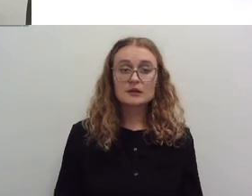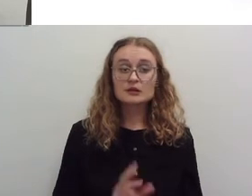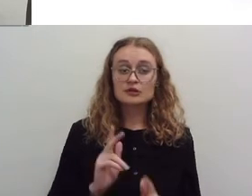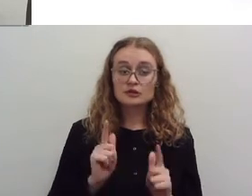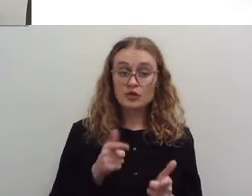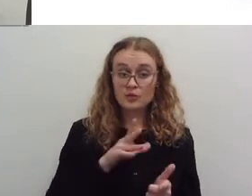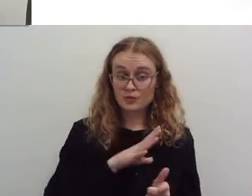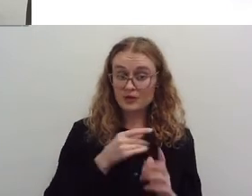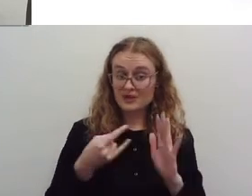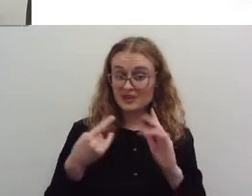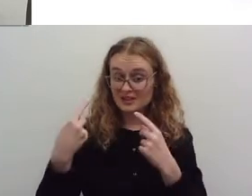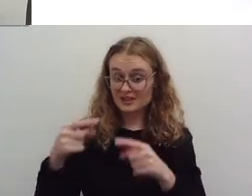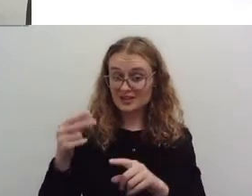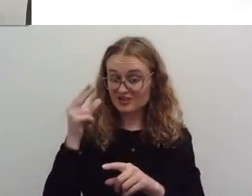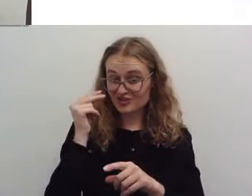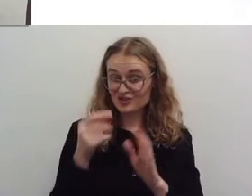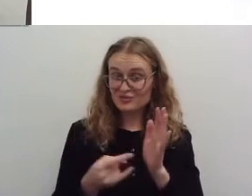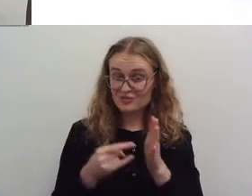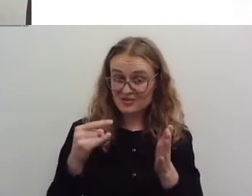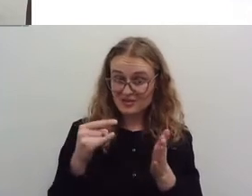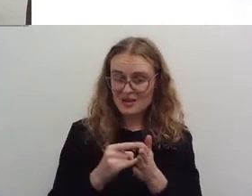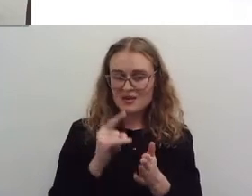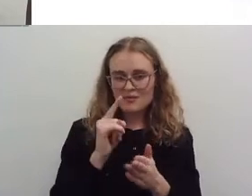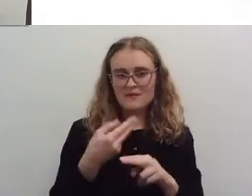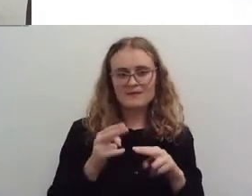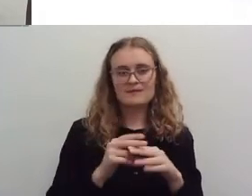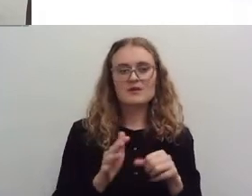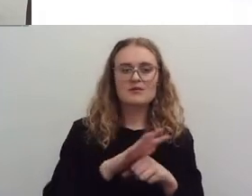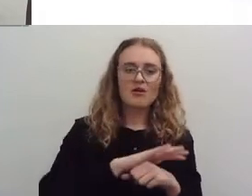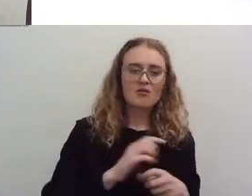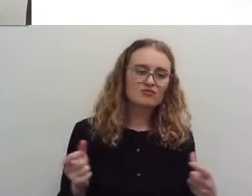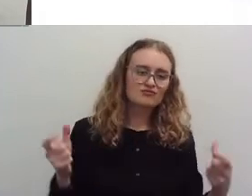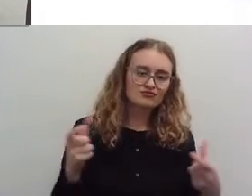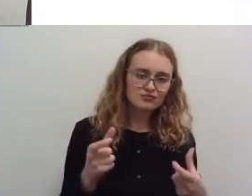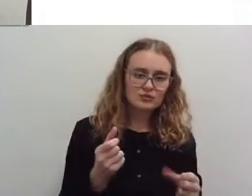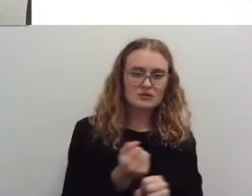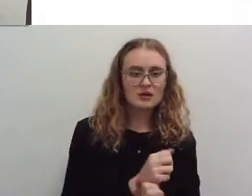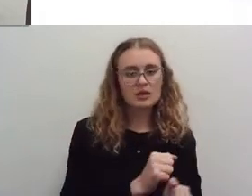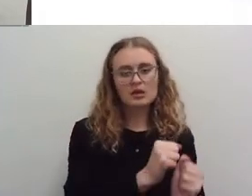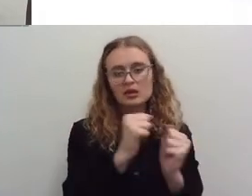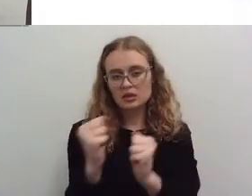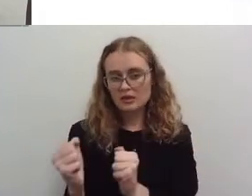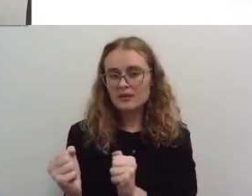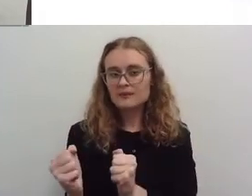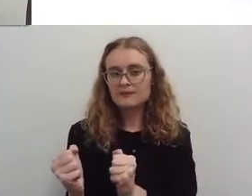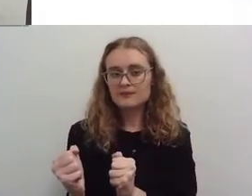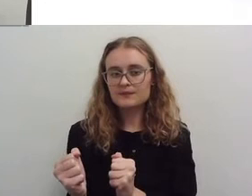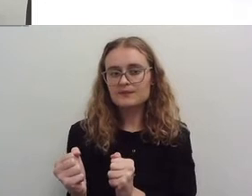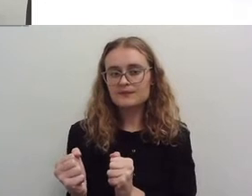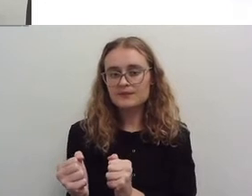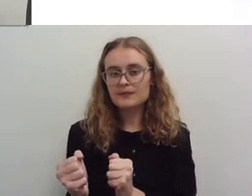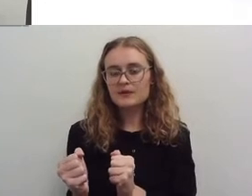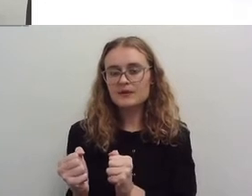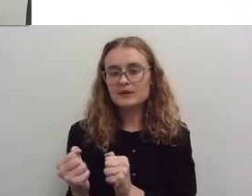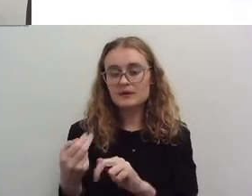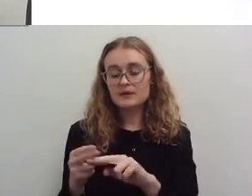yourselves, because of COVID, but we are really hoping that this will be our final date. So